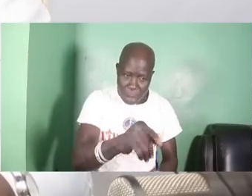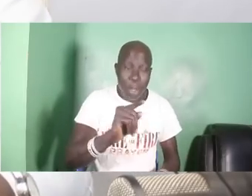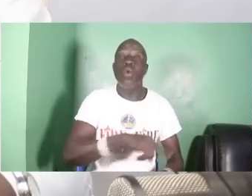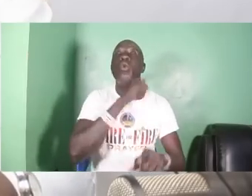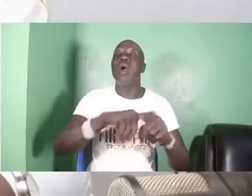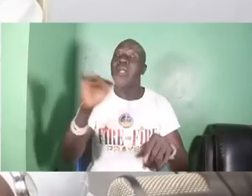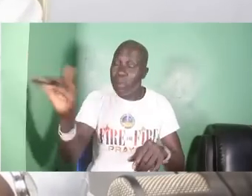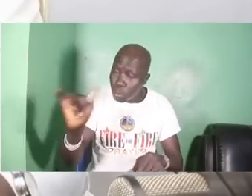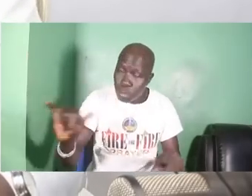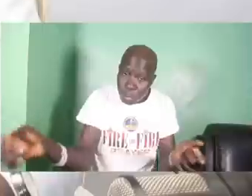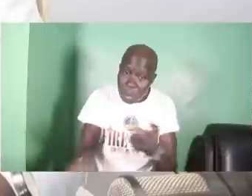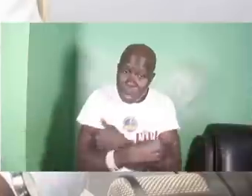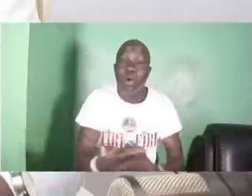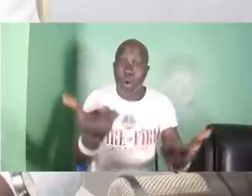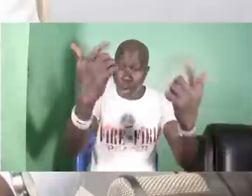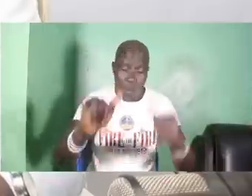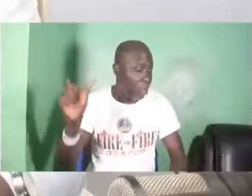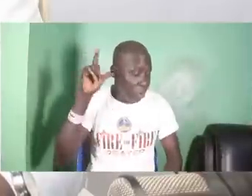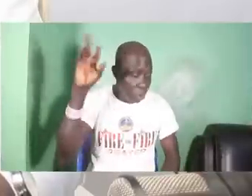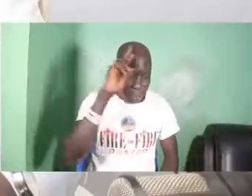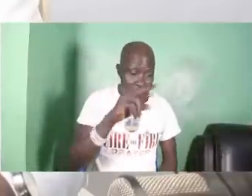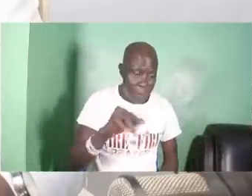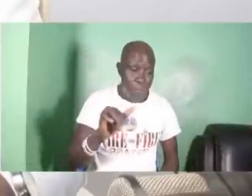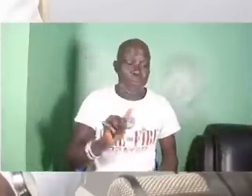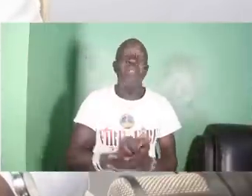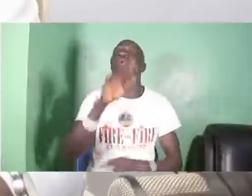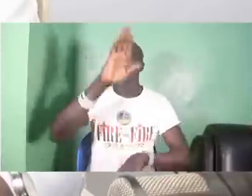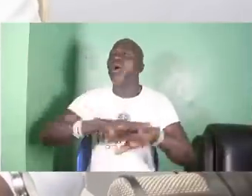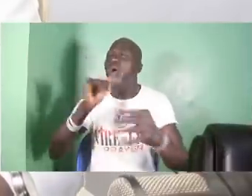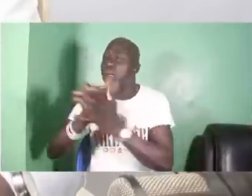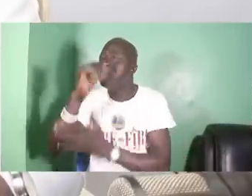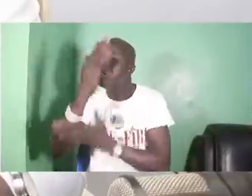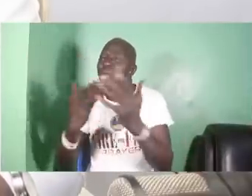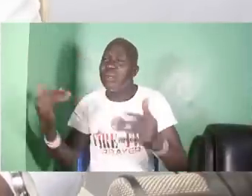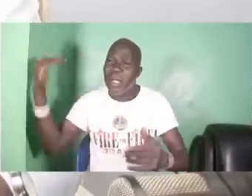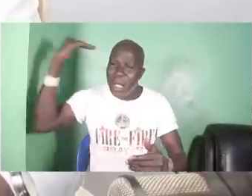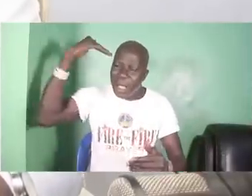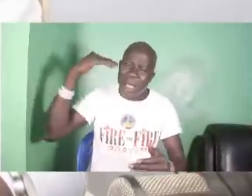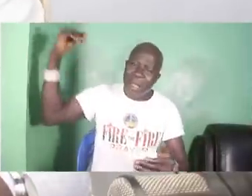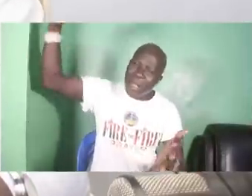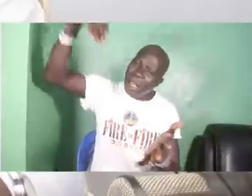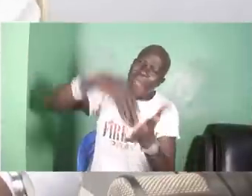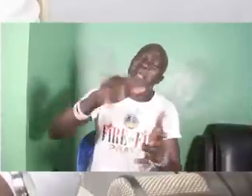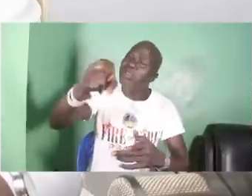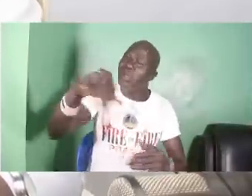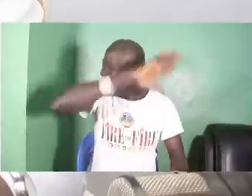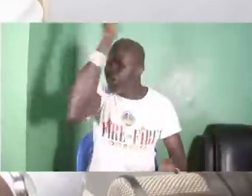promised him. So there you come. Listen, sir. They call something head of antagonist.